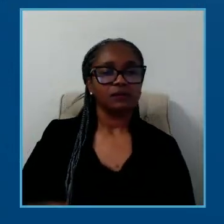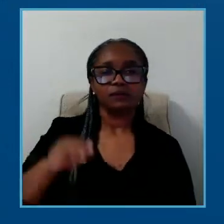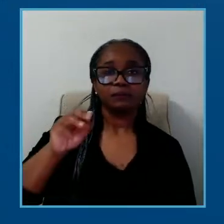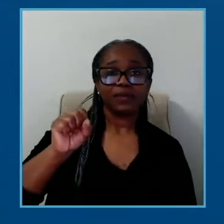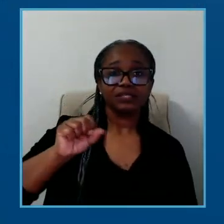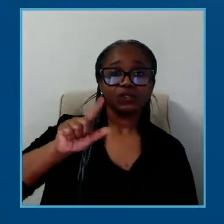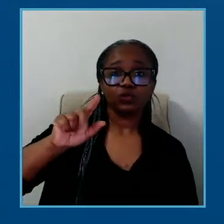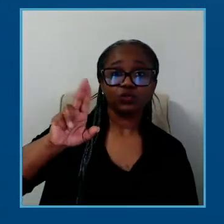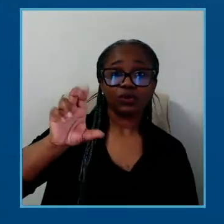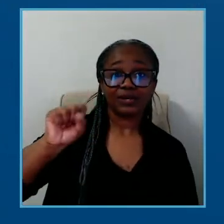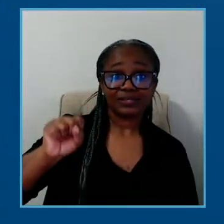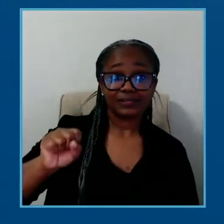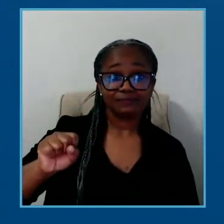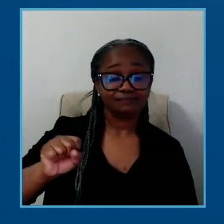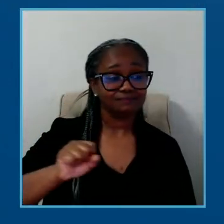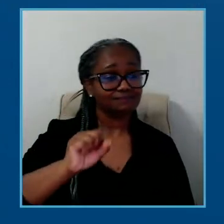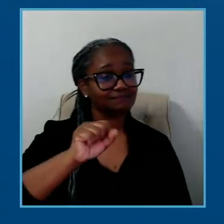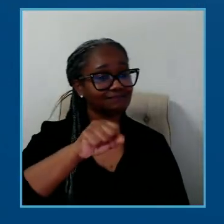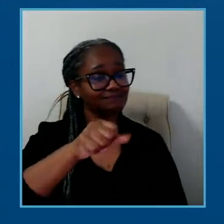say I